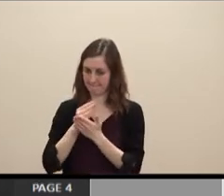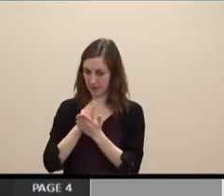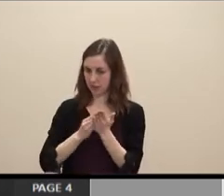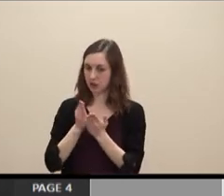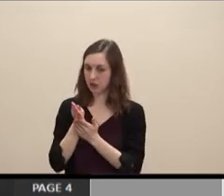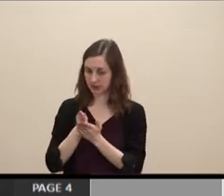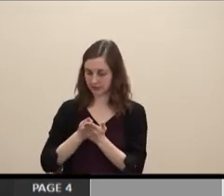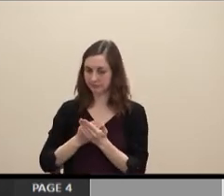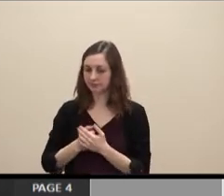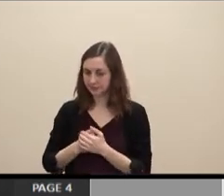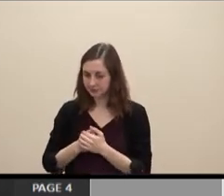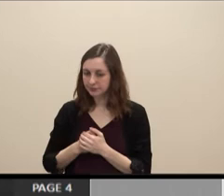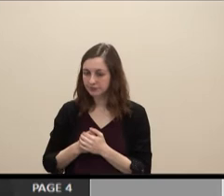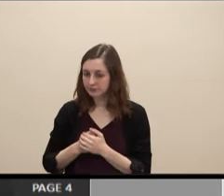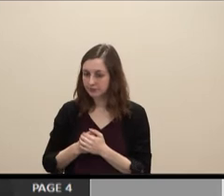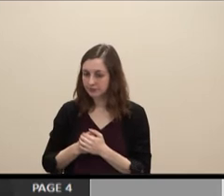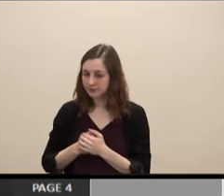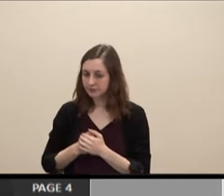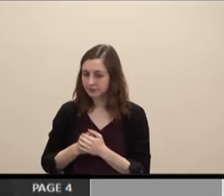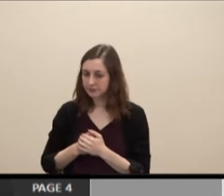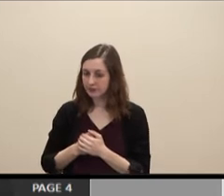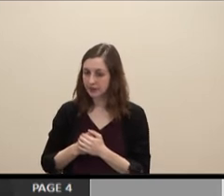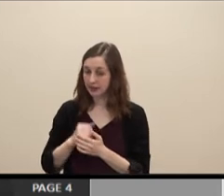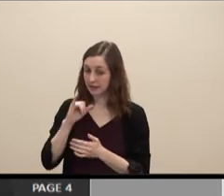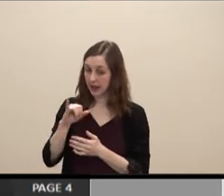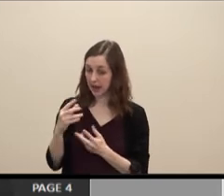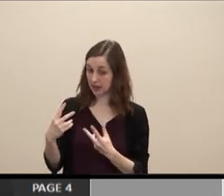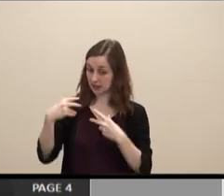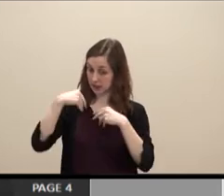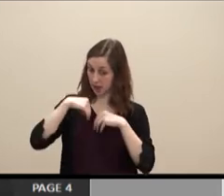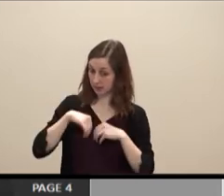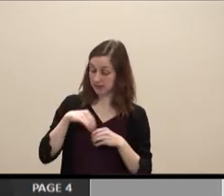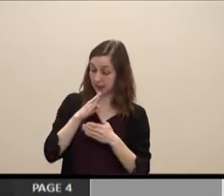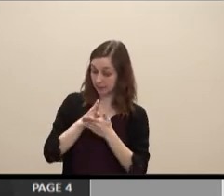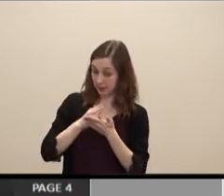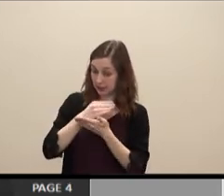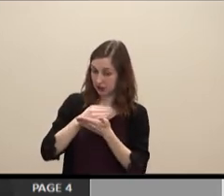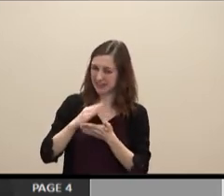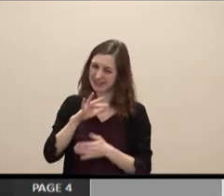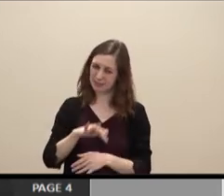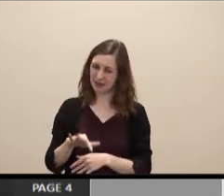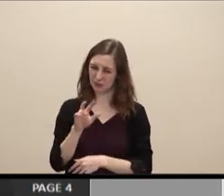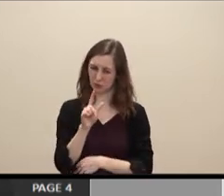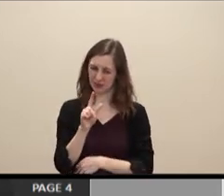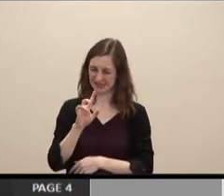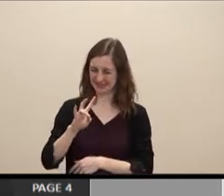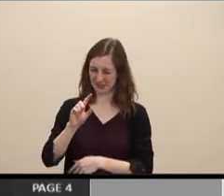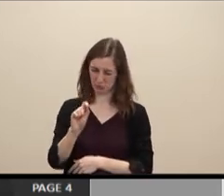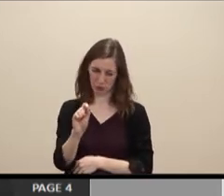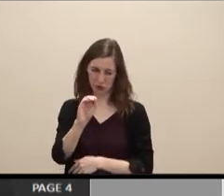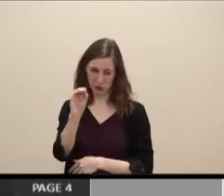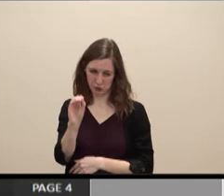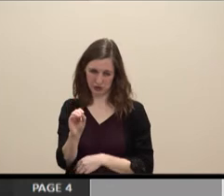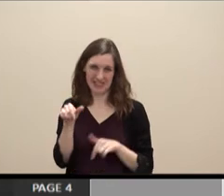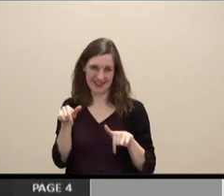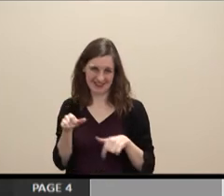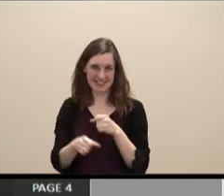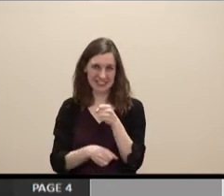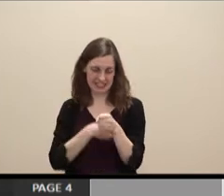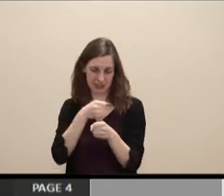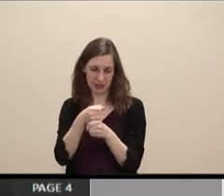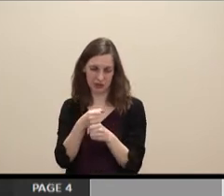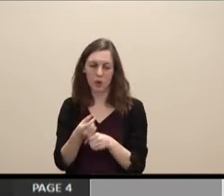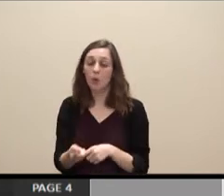adopted, that's, and like I said, that's just the adopted budget, it's about 26.2%. One of the things, one of